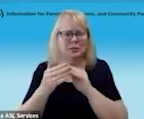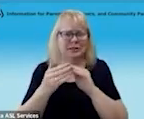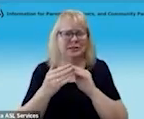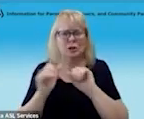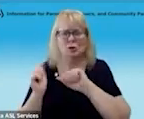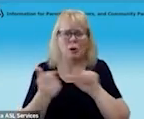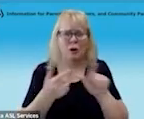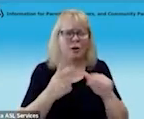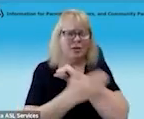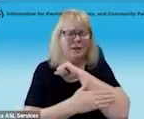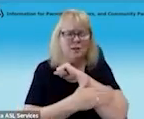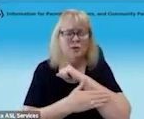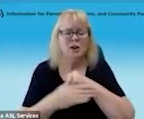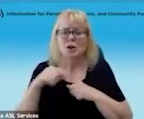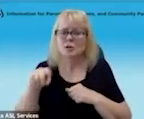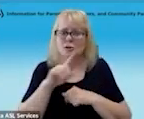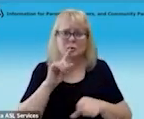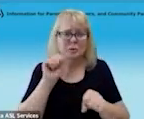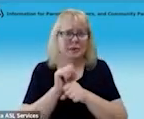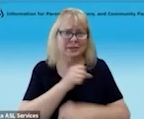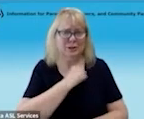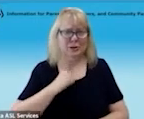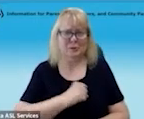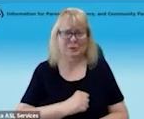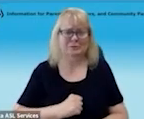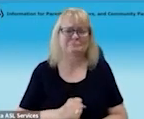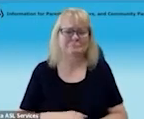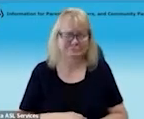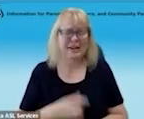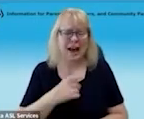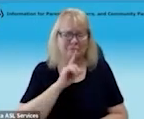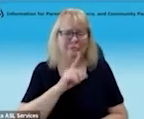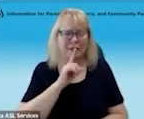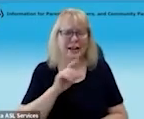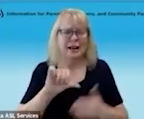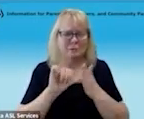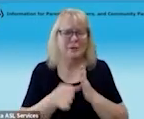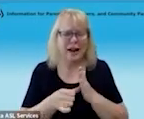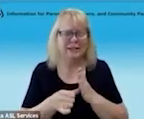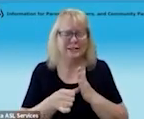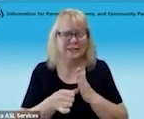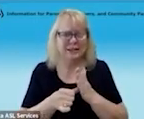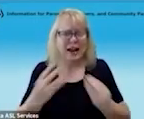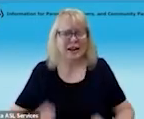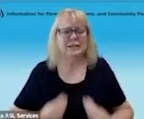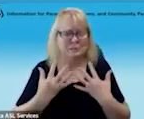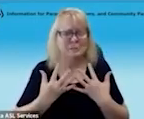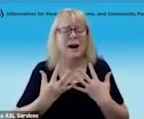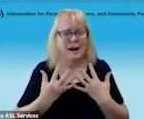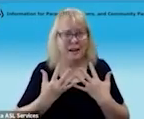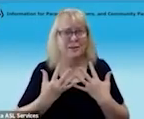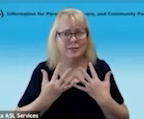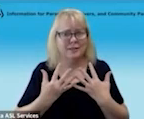so inspired by all of the presentations and the questions and just the participation